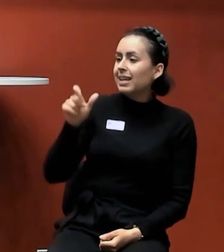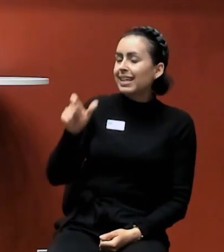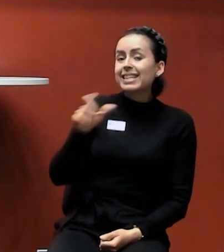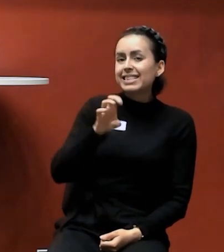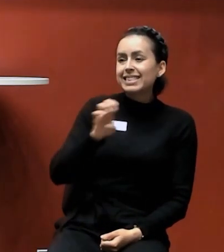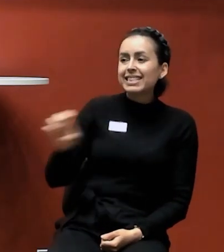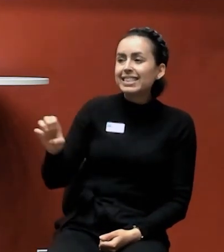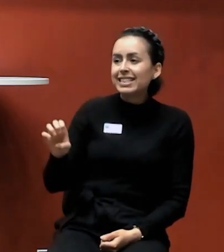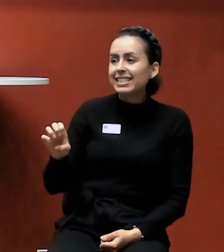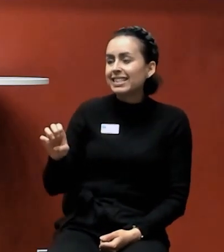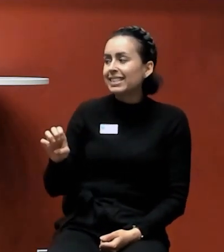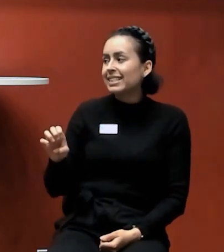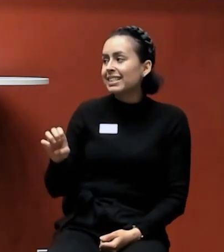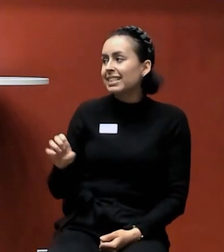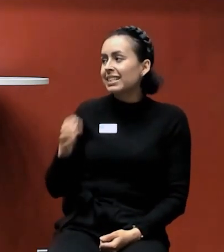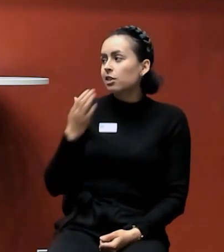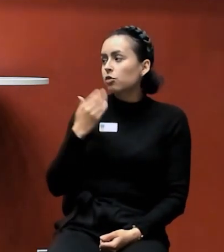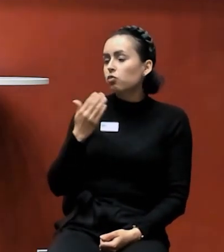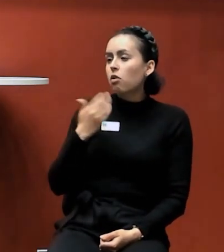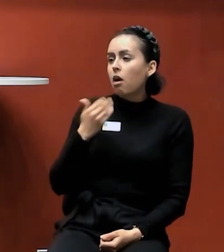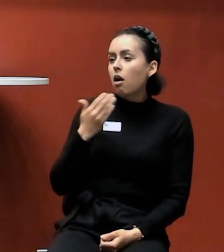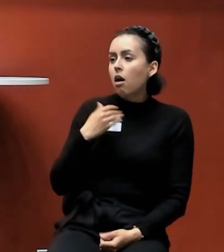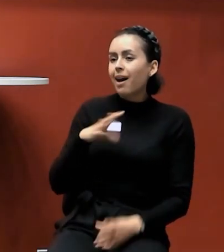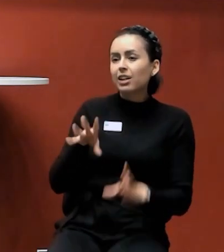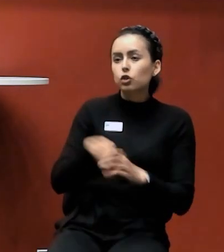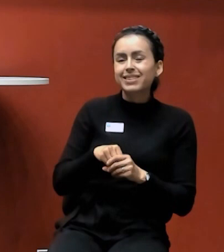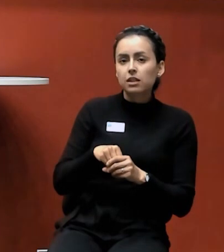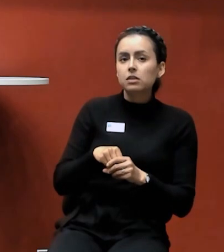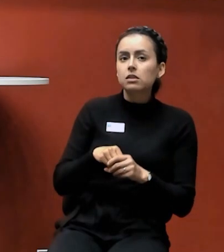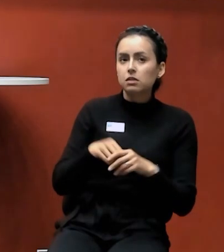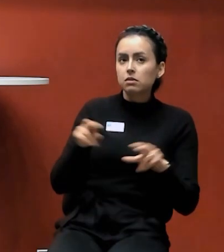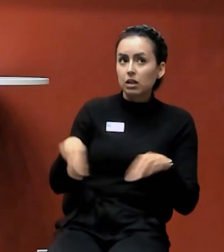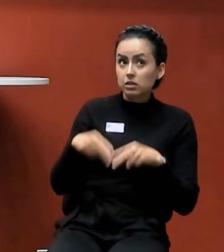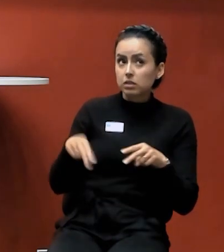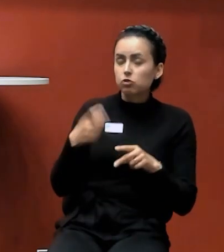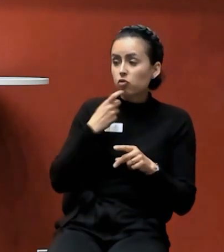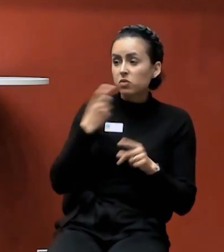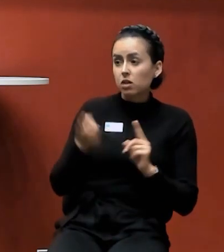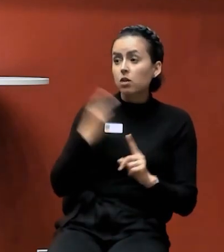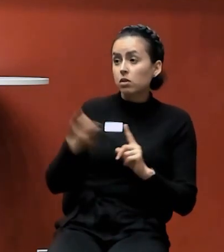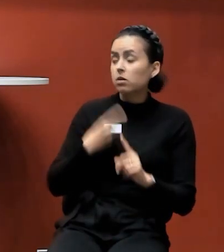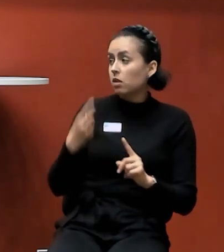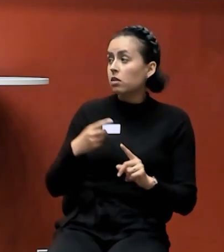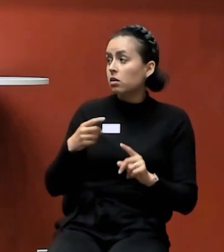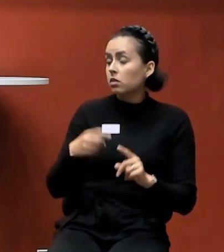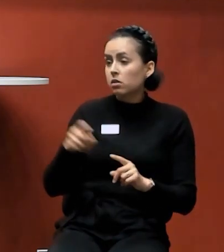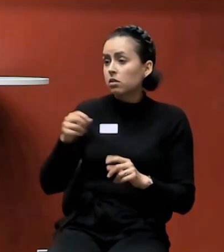and G, especially who started, like, working in inclusive dance in Finland, like, a lot of the times she